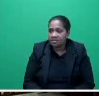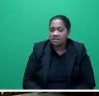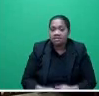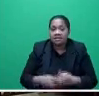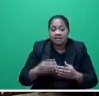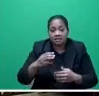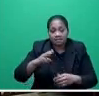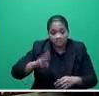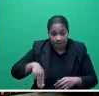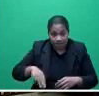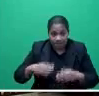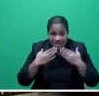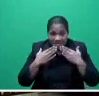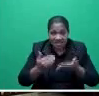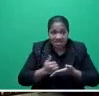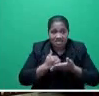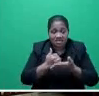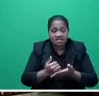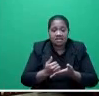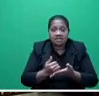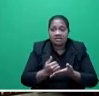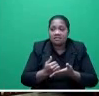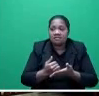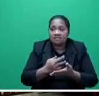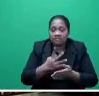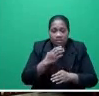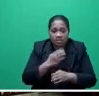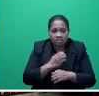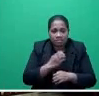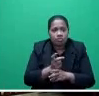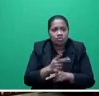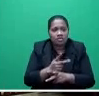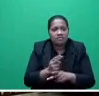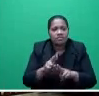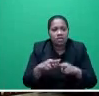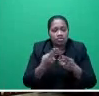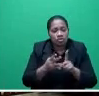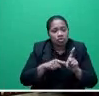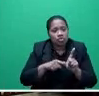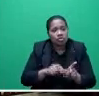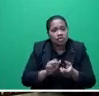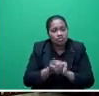Assistant Minister for Employment, Productivity, Industrial Relations, Youth and Sports for his contribution